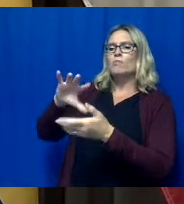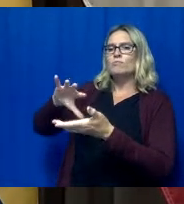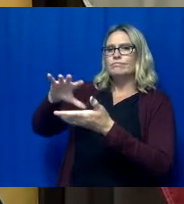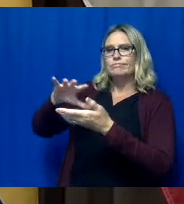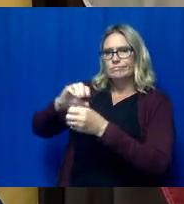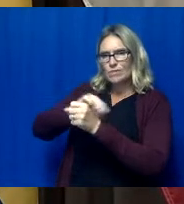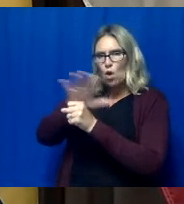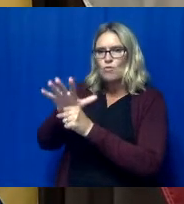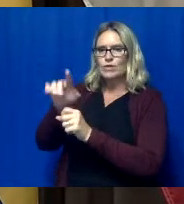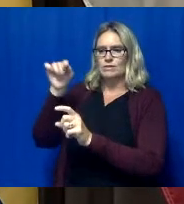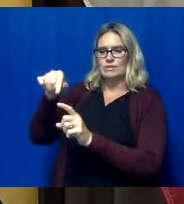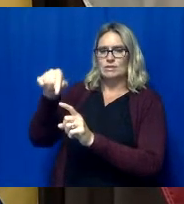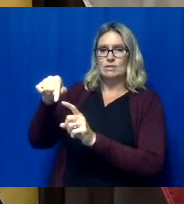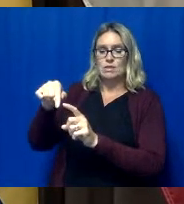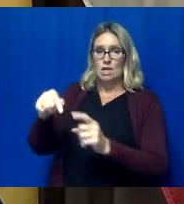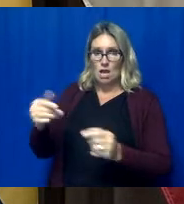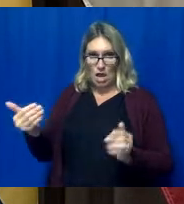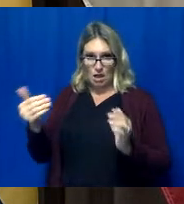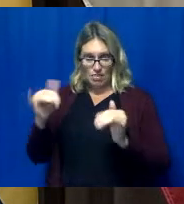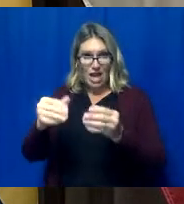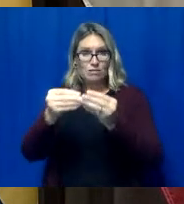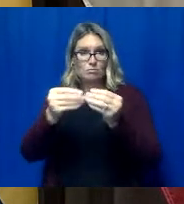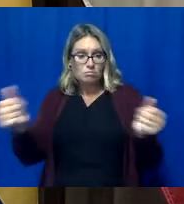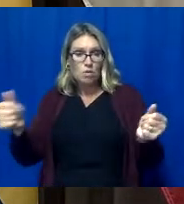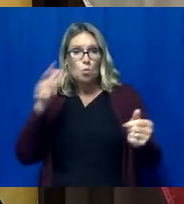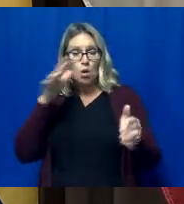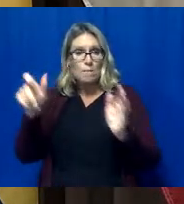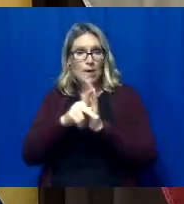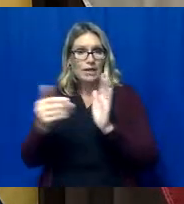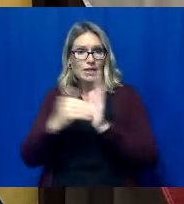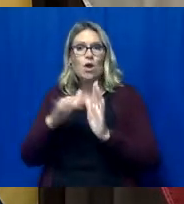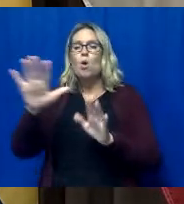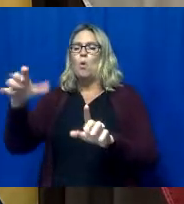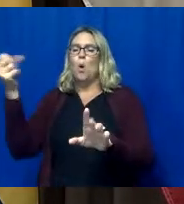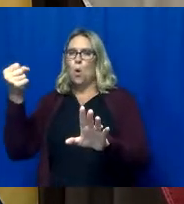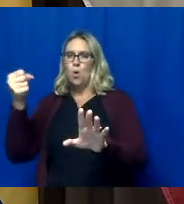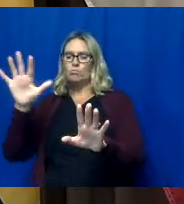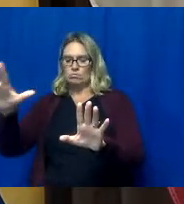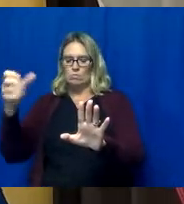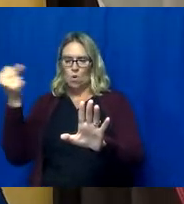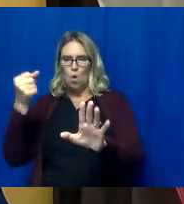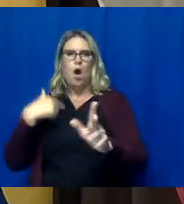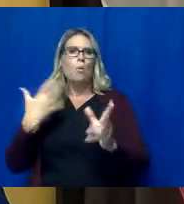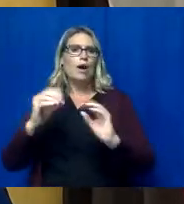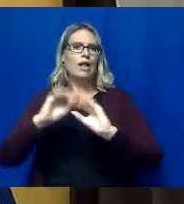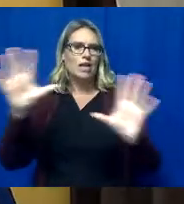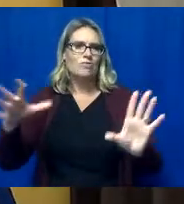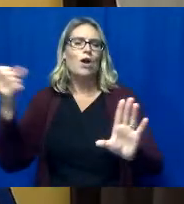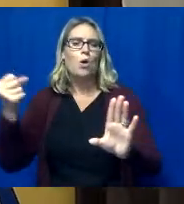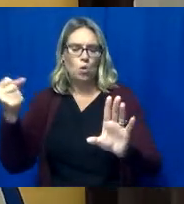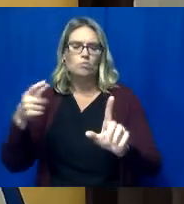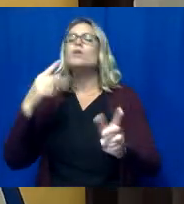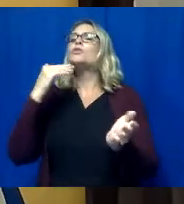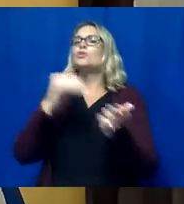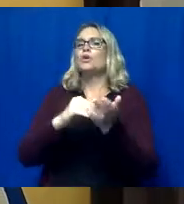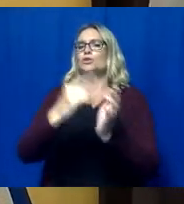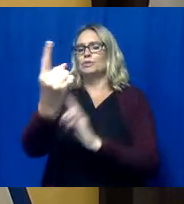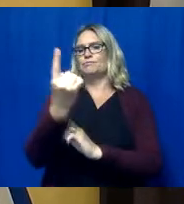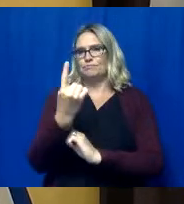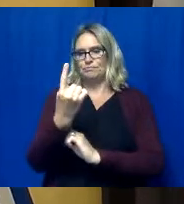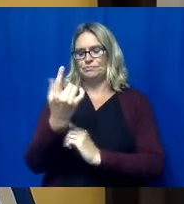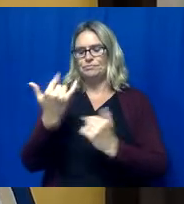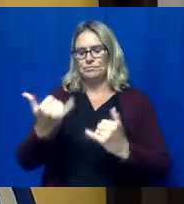So has it been disbanded, and is Hang it on, going to Hadil. be back on? Hang on, Okay, Hadil. I was just clarifying. Oh, they heard you. Yeah.